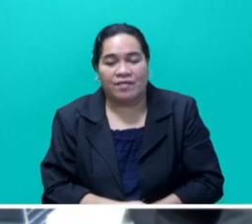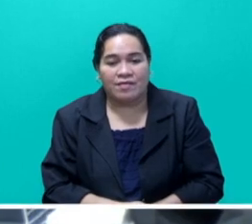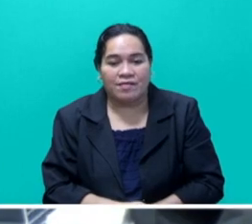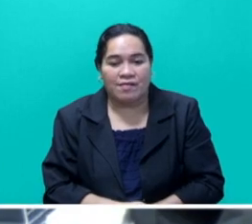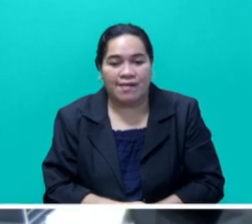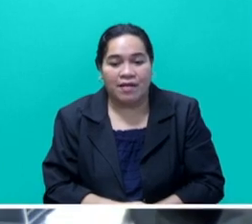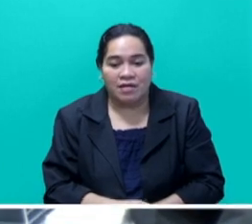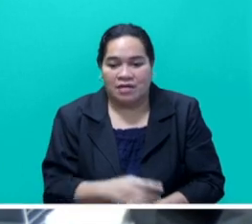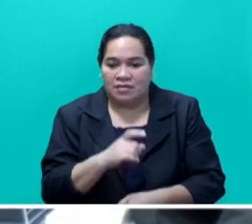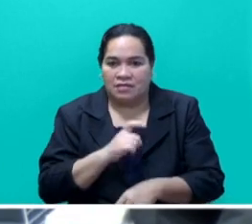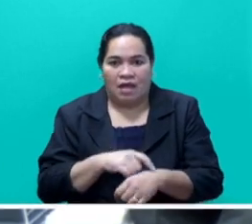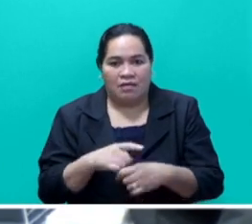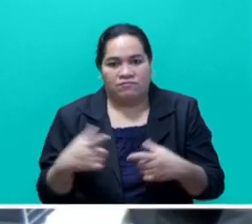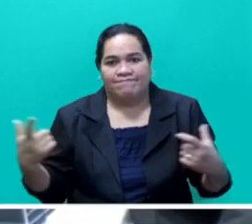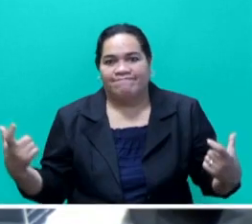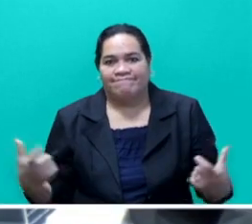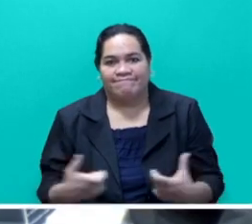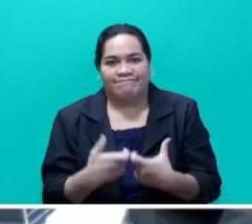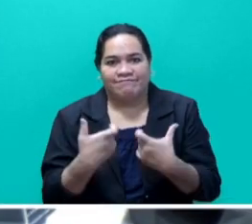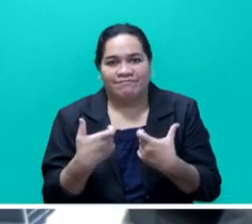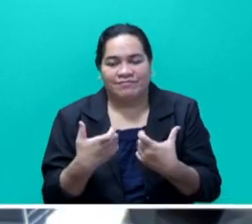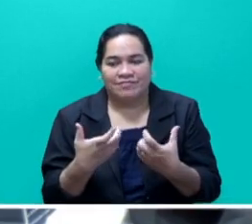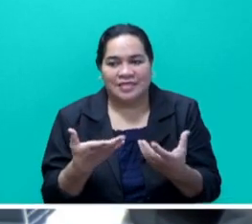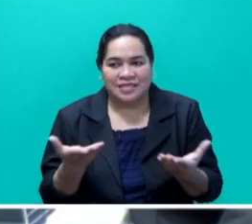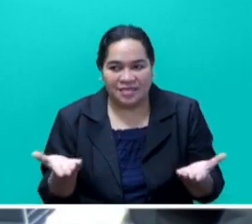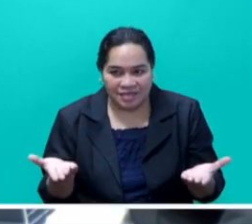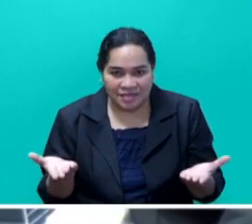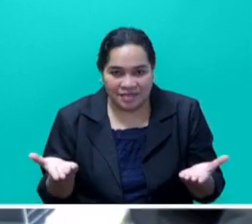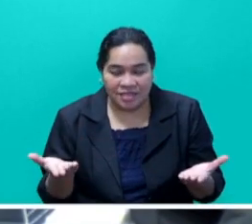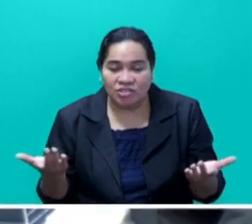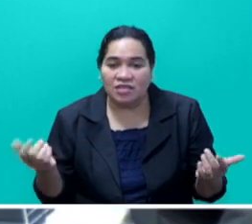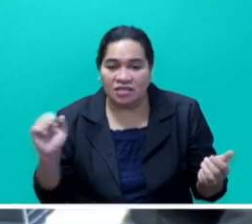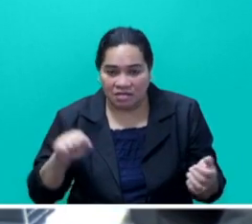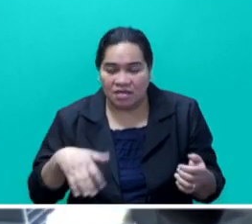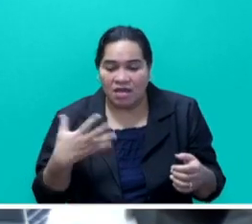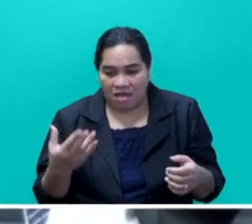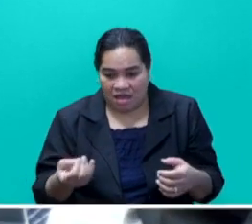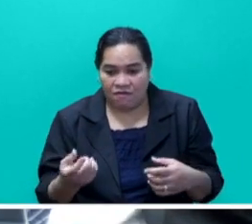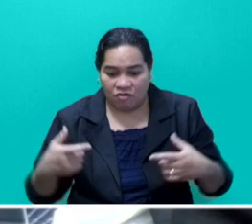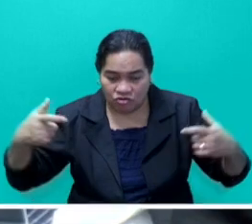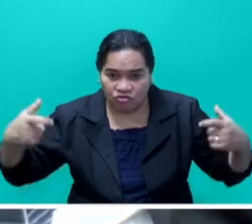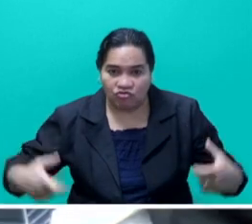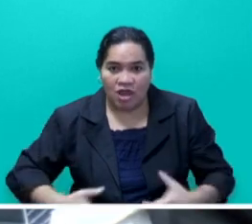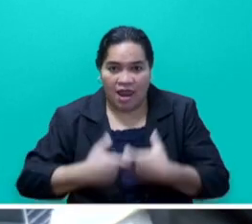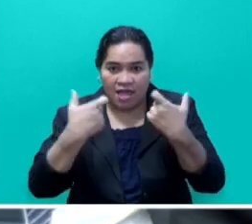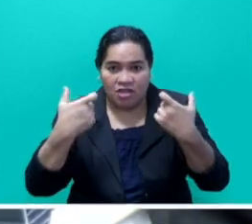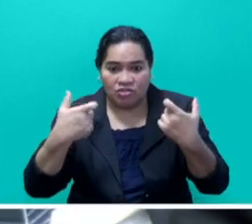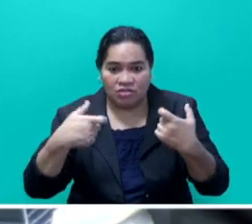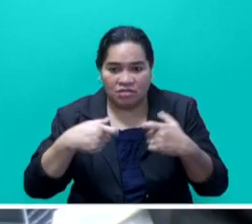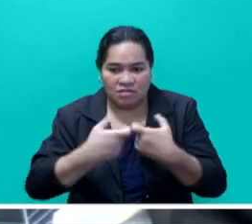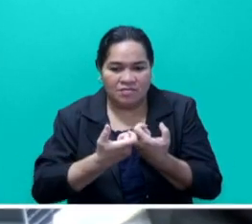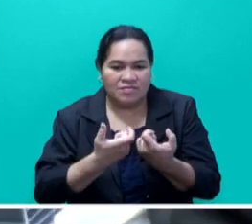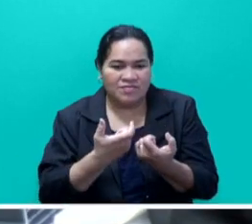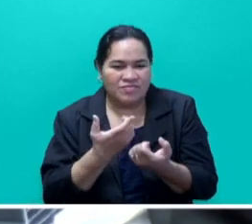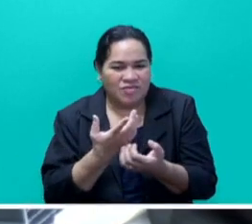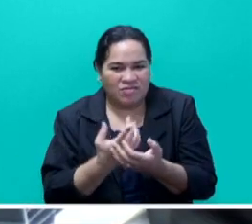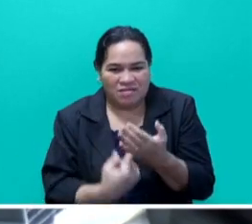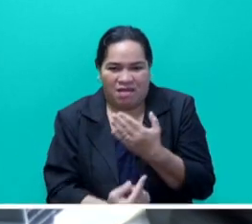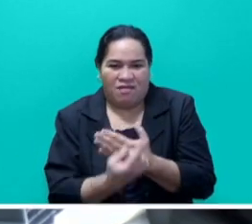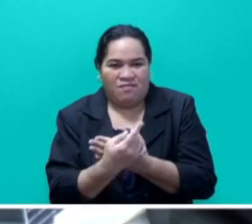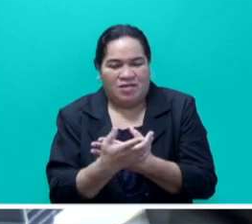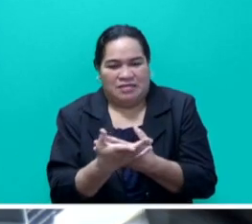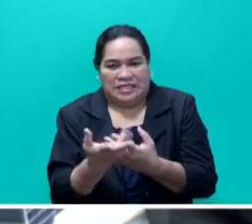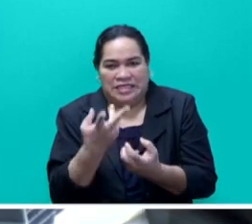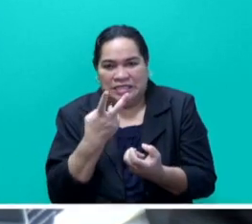time of crisis, and the challenge it brought about has also